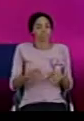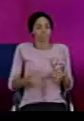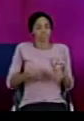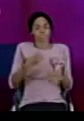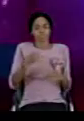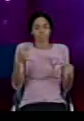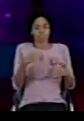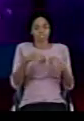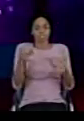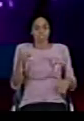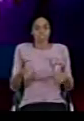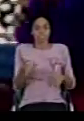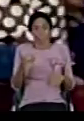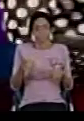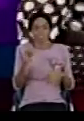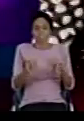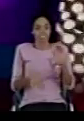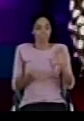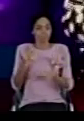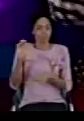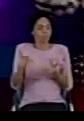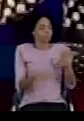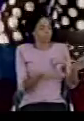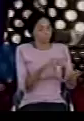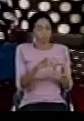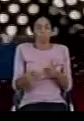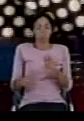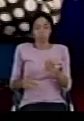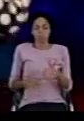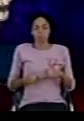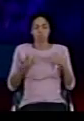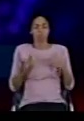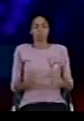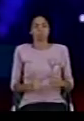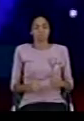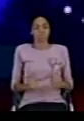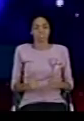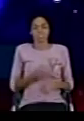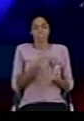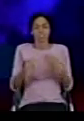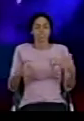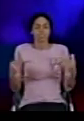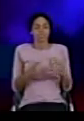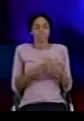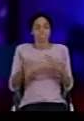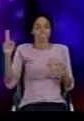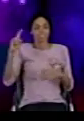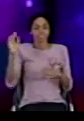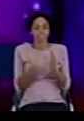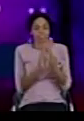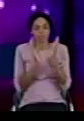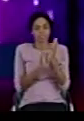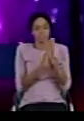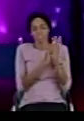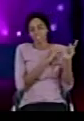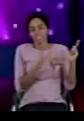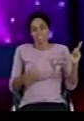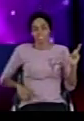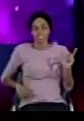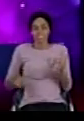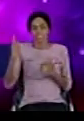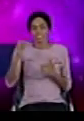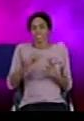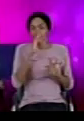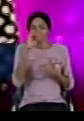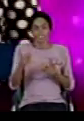walk. I can walk. I can walk smartly. And all pains gone. Praise the Lord. Hallelujah. God is